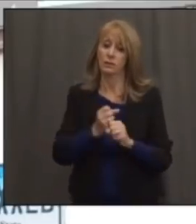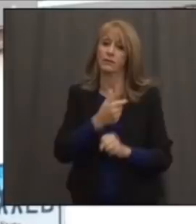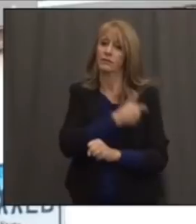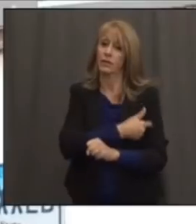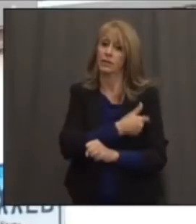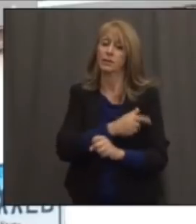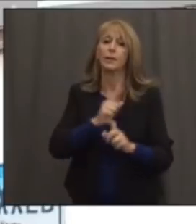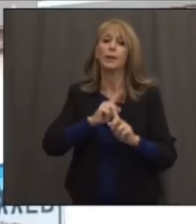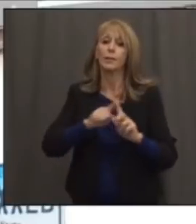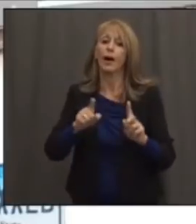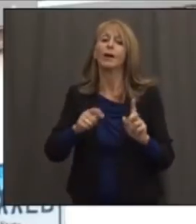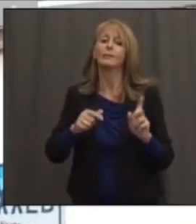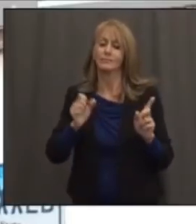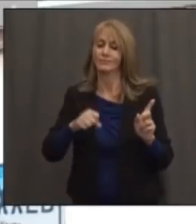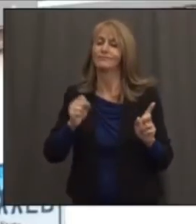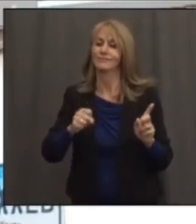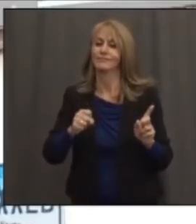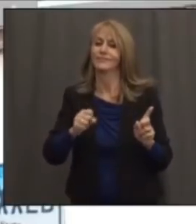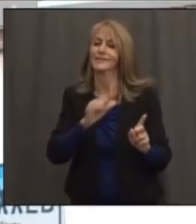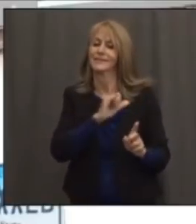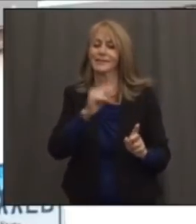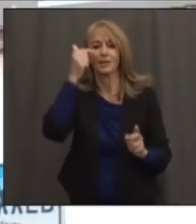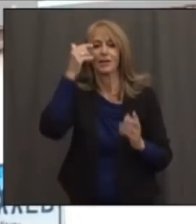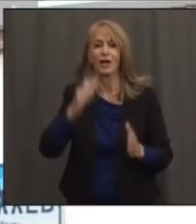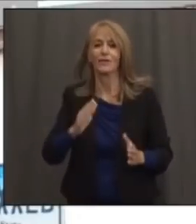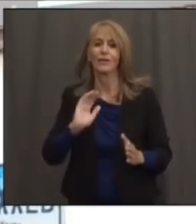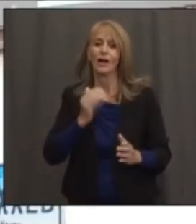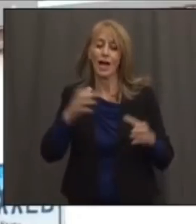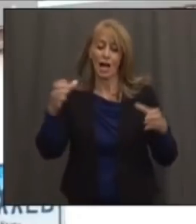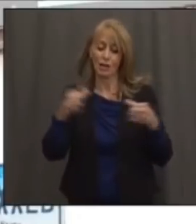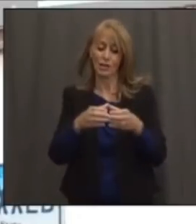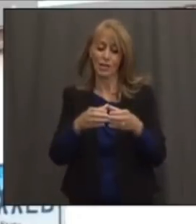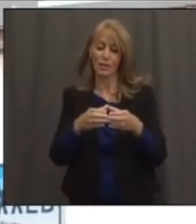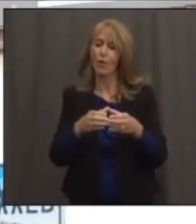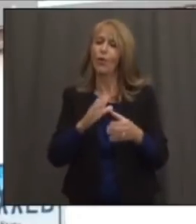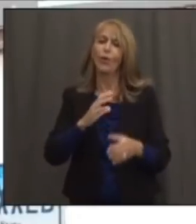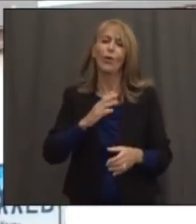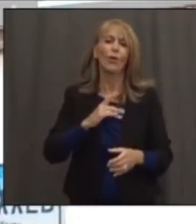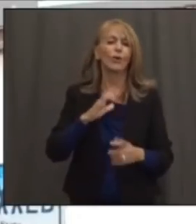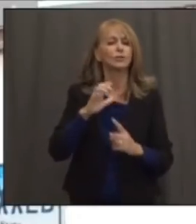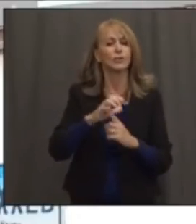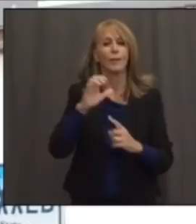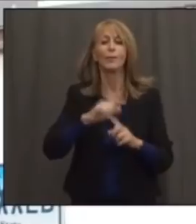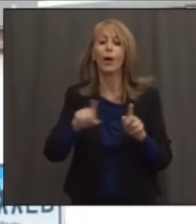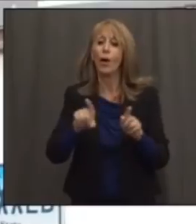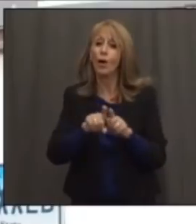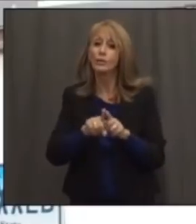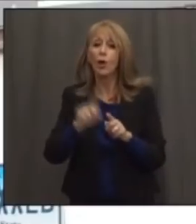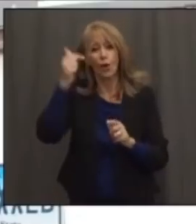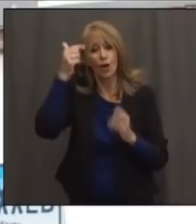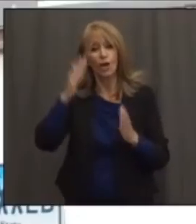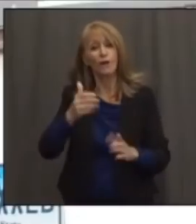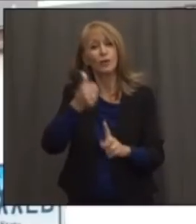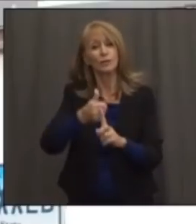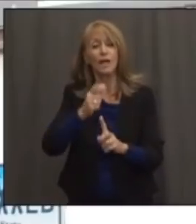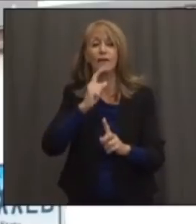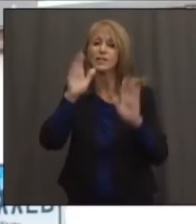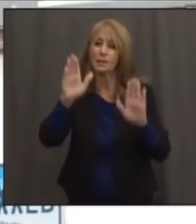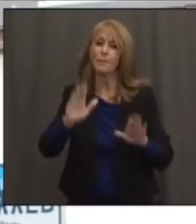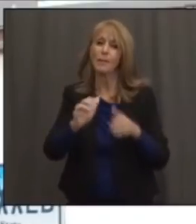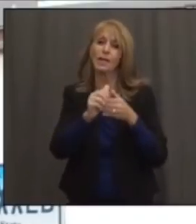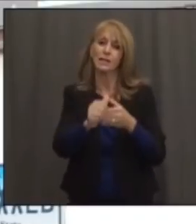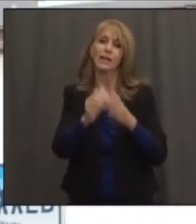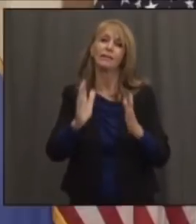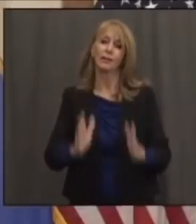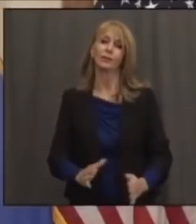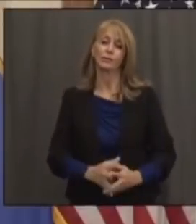have to echo what the governor said. We have an amazing team, but we also have an amazing leader that we work under in terms of the governor.